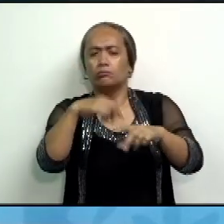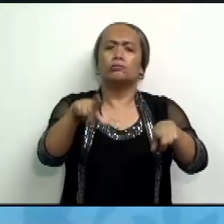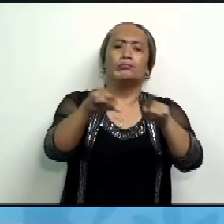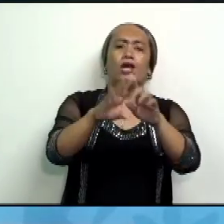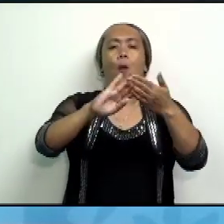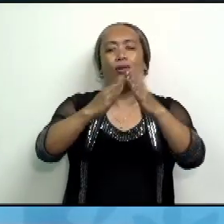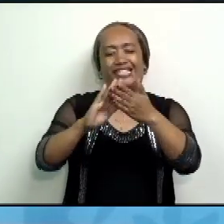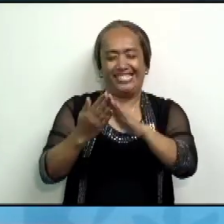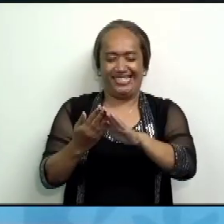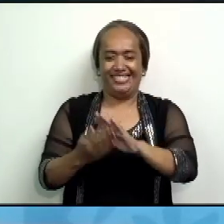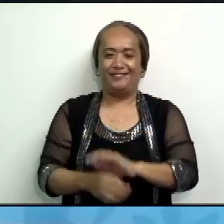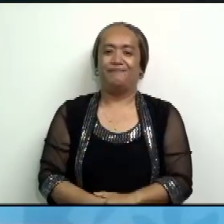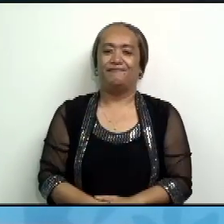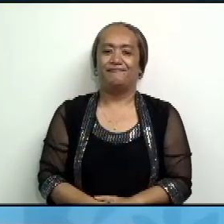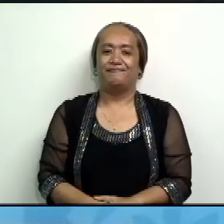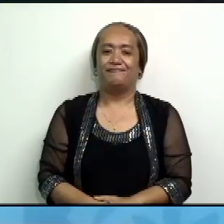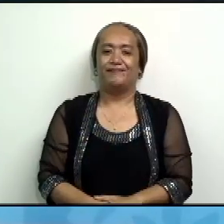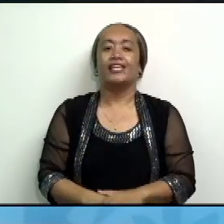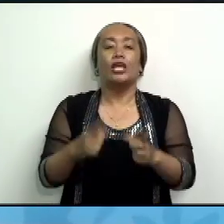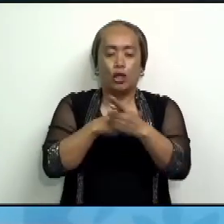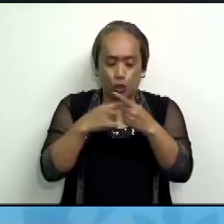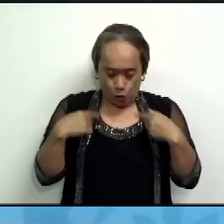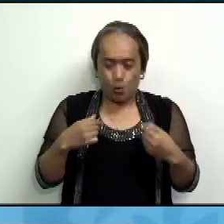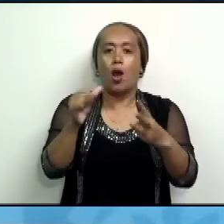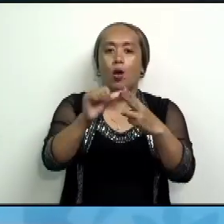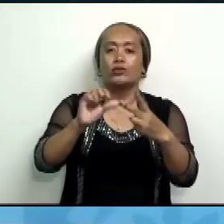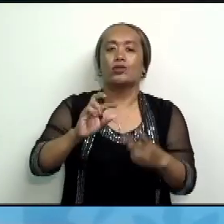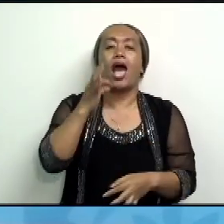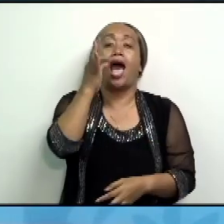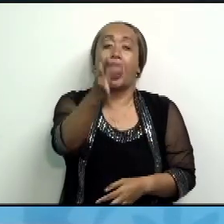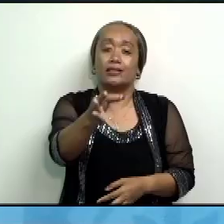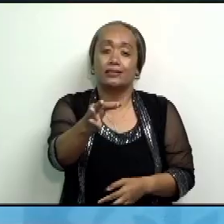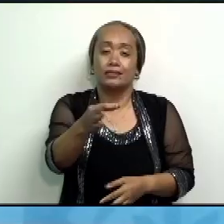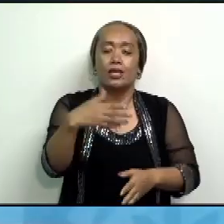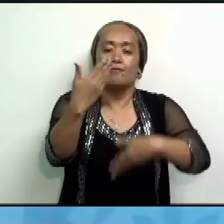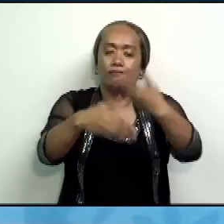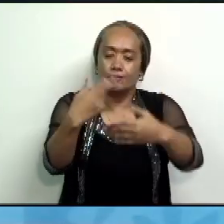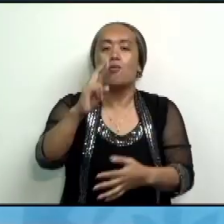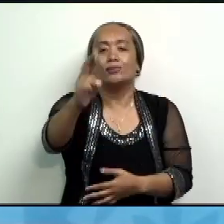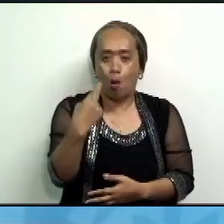outreach. We will also respond quickly to false information.